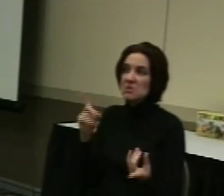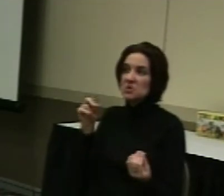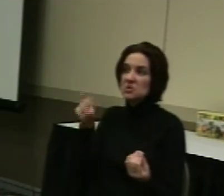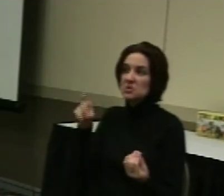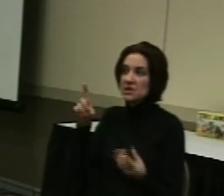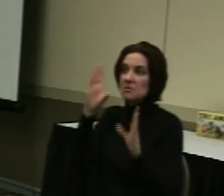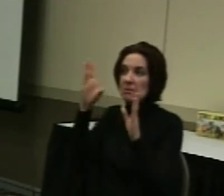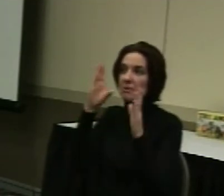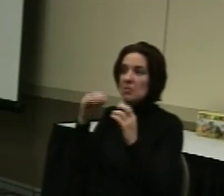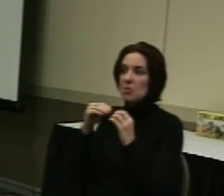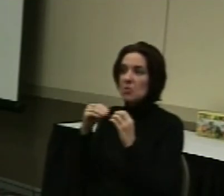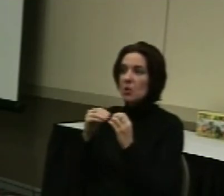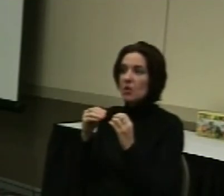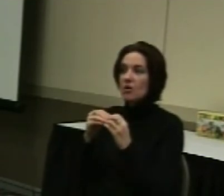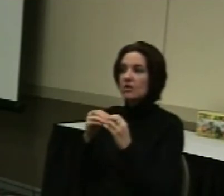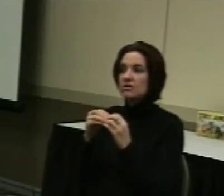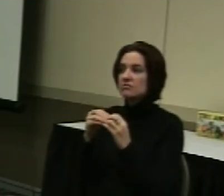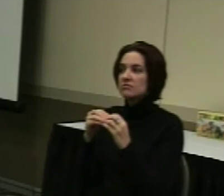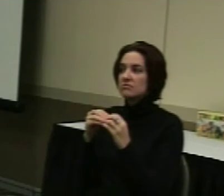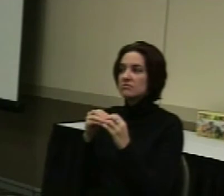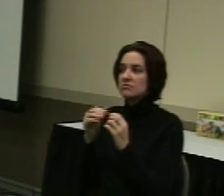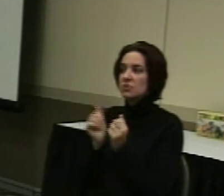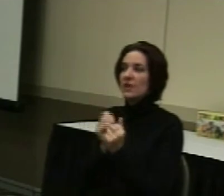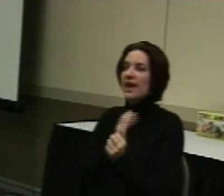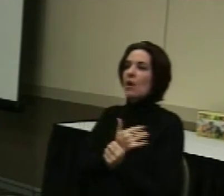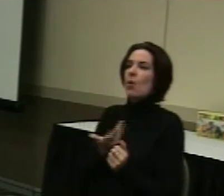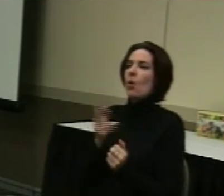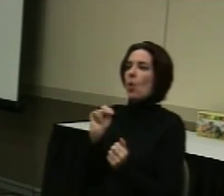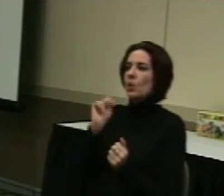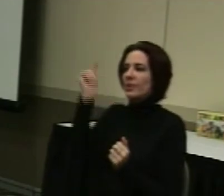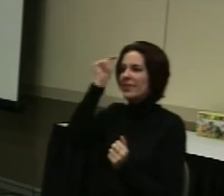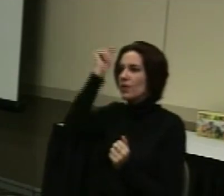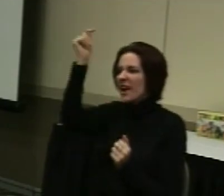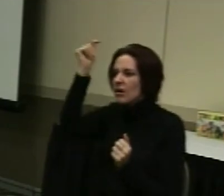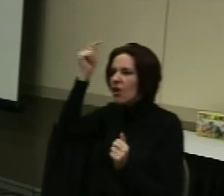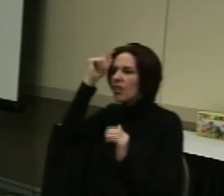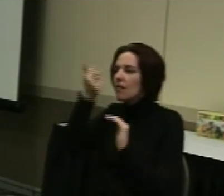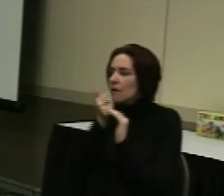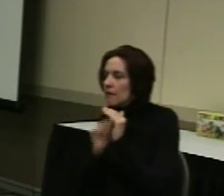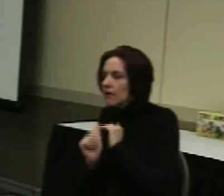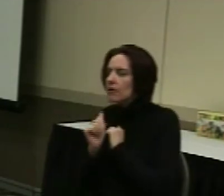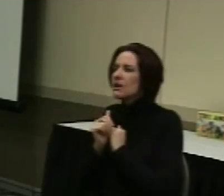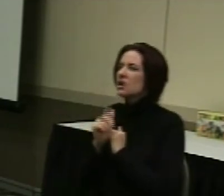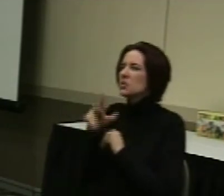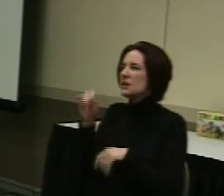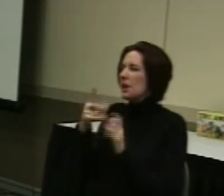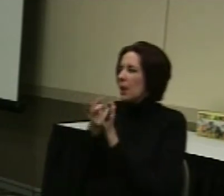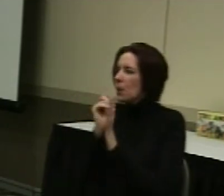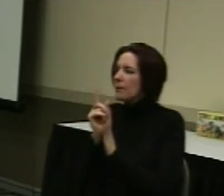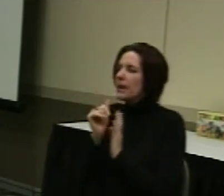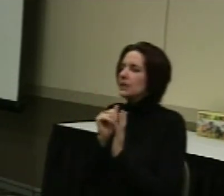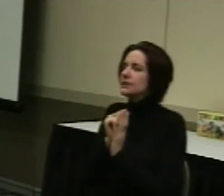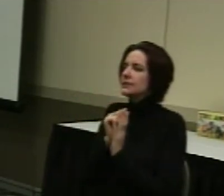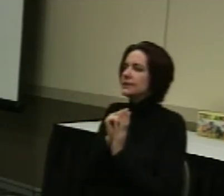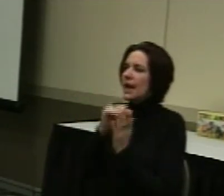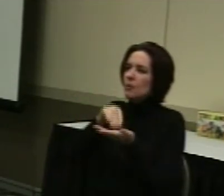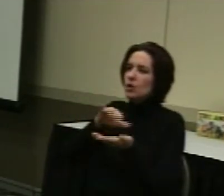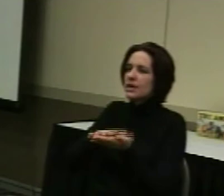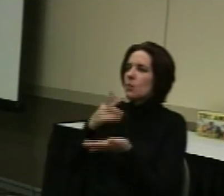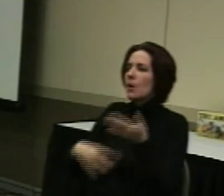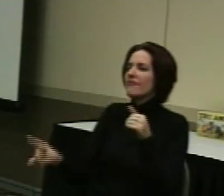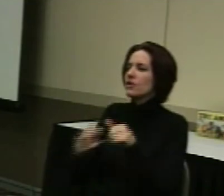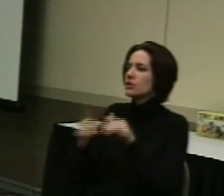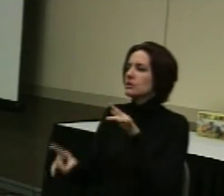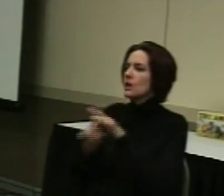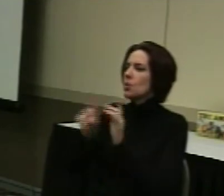own theoretical underpinnings as we think. Maybe like take 1 minute and write down what first came to your